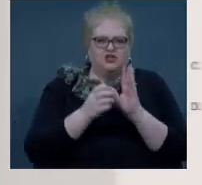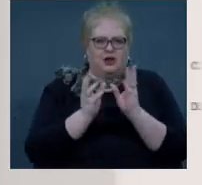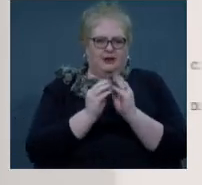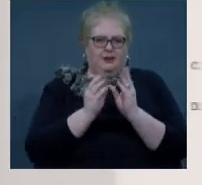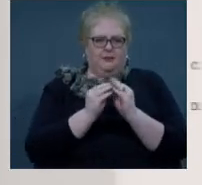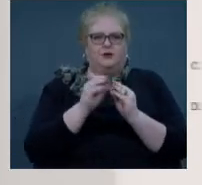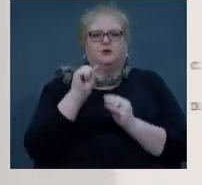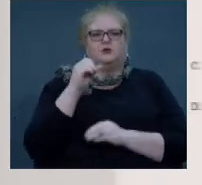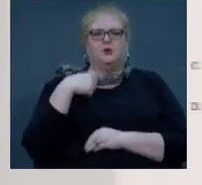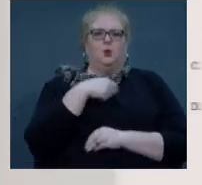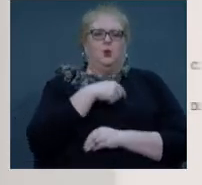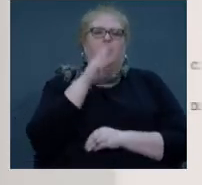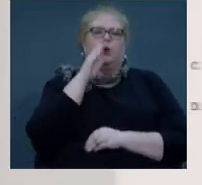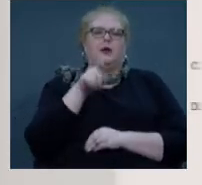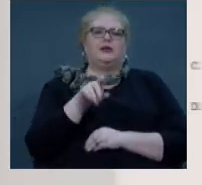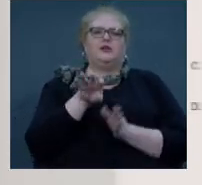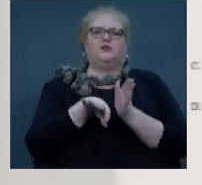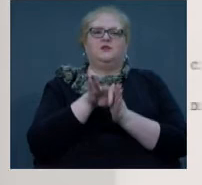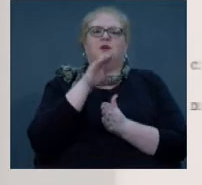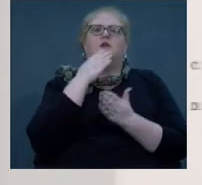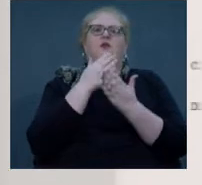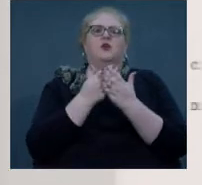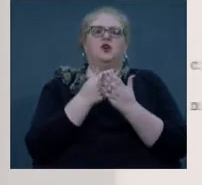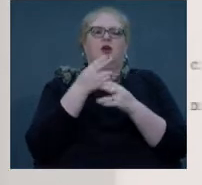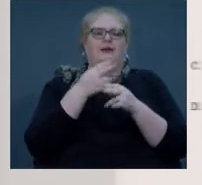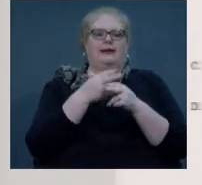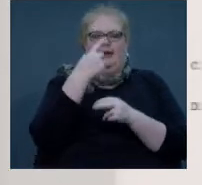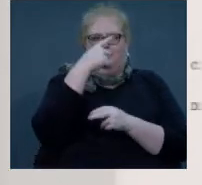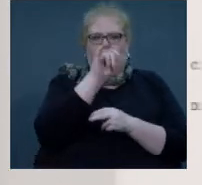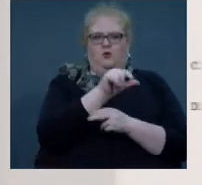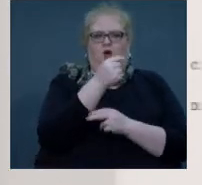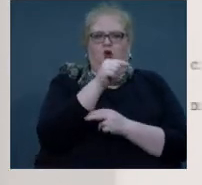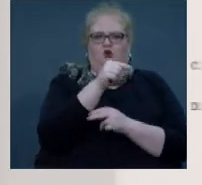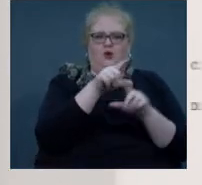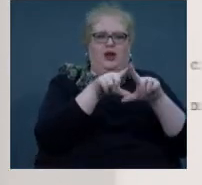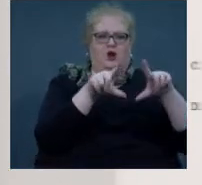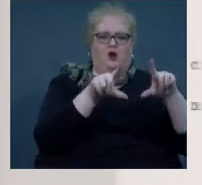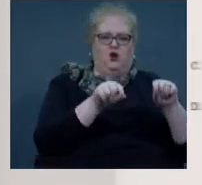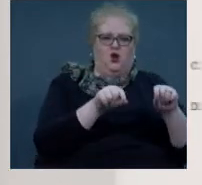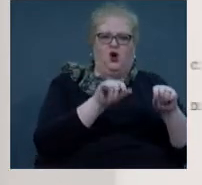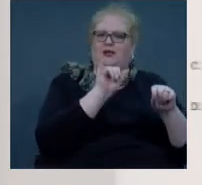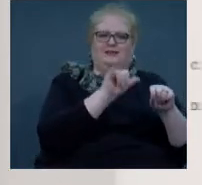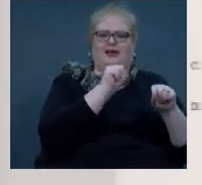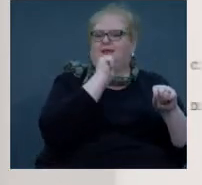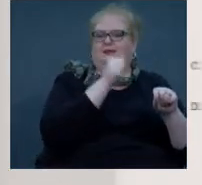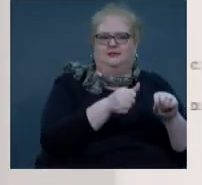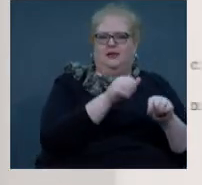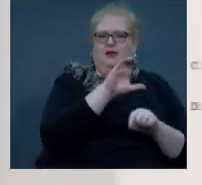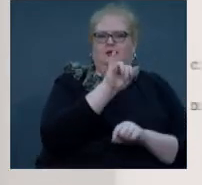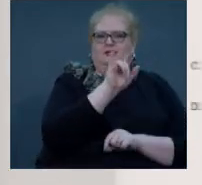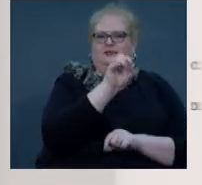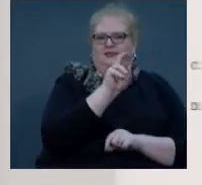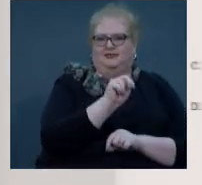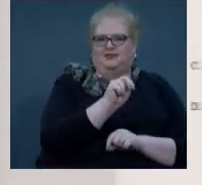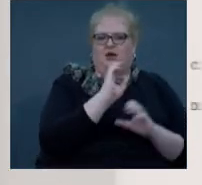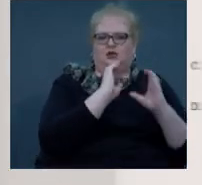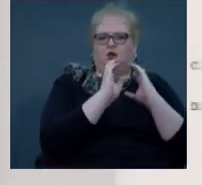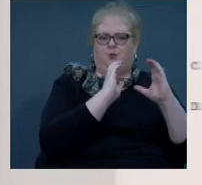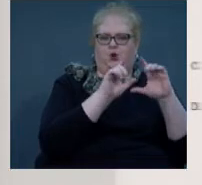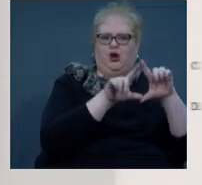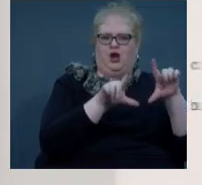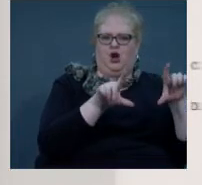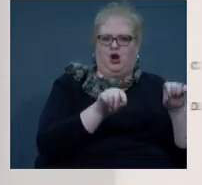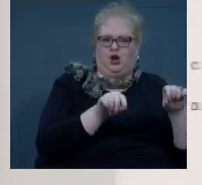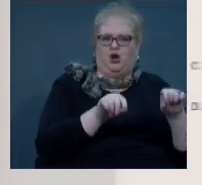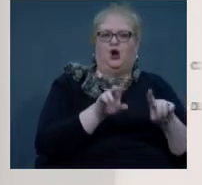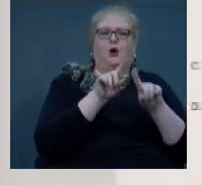find a good name for the green cards. They will not be citizen communication cards. Okay. But